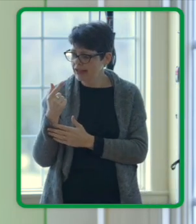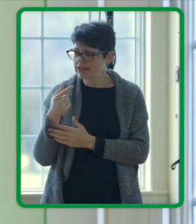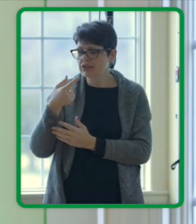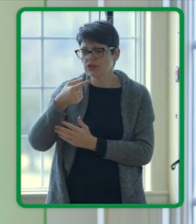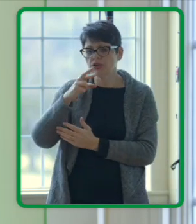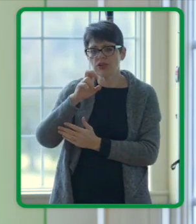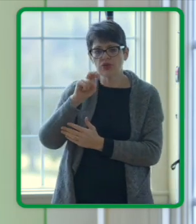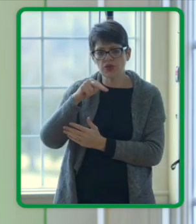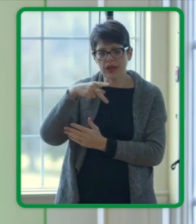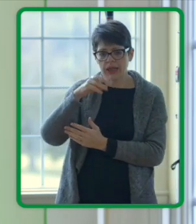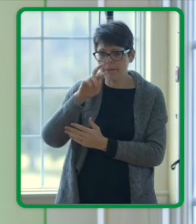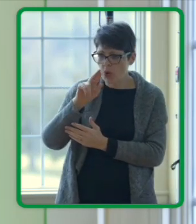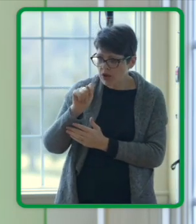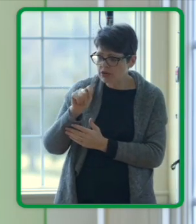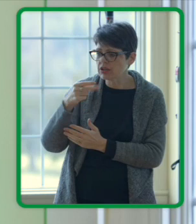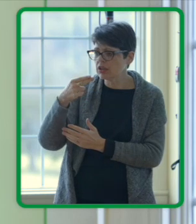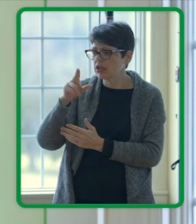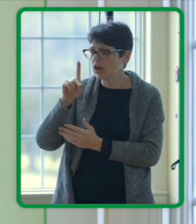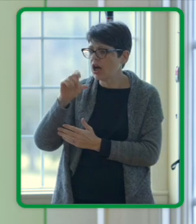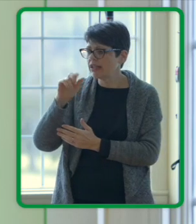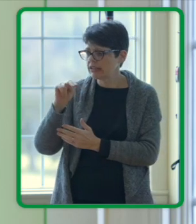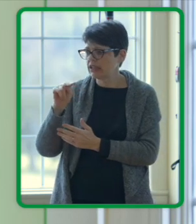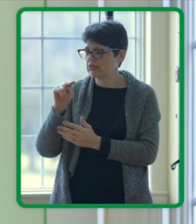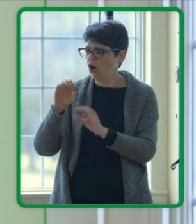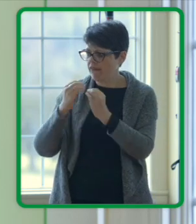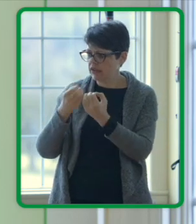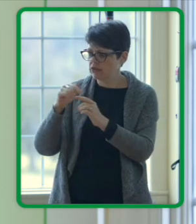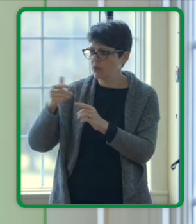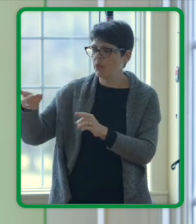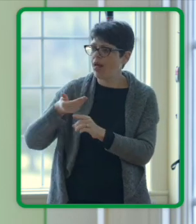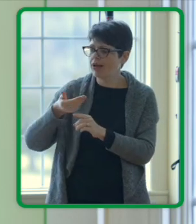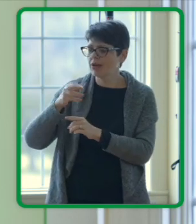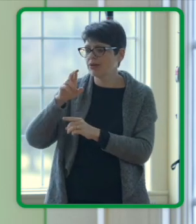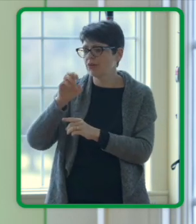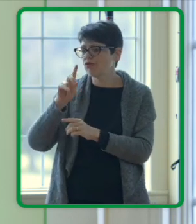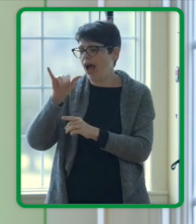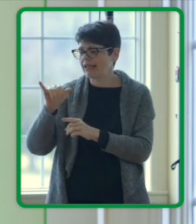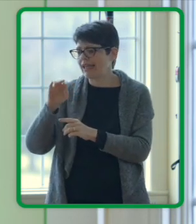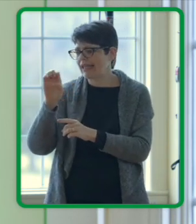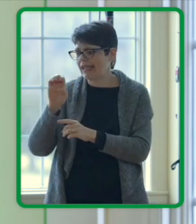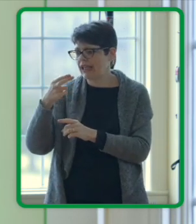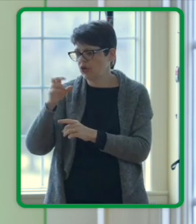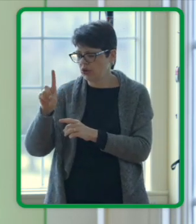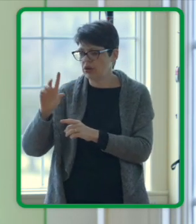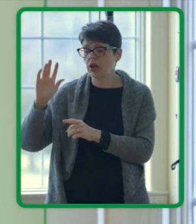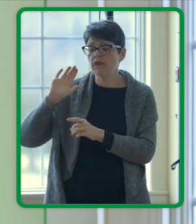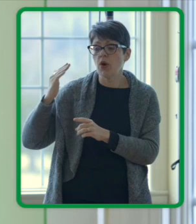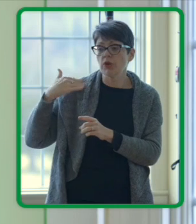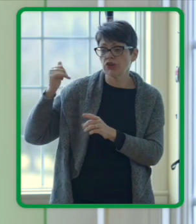Greenport Hudson branch, we welcomed Rodney E. Hood. Rodney was the past chair of NCUA.